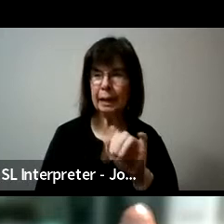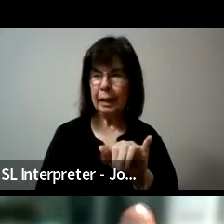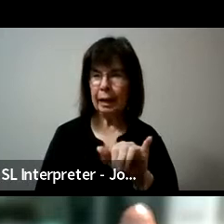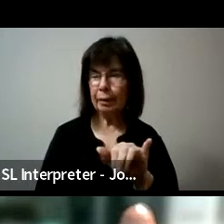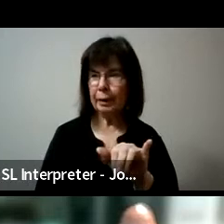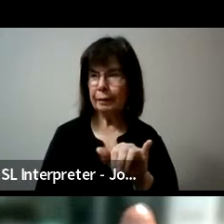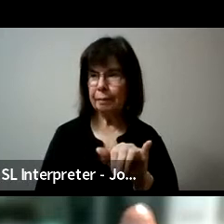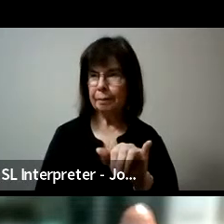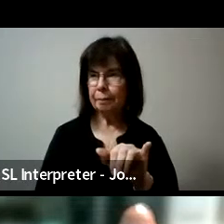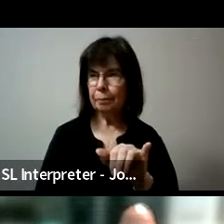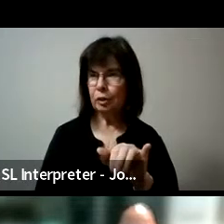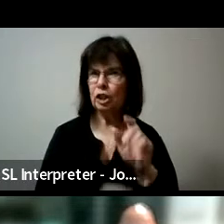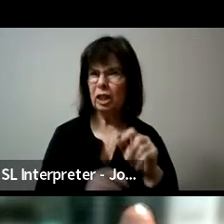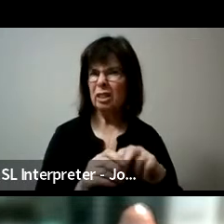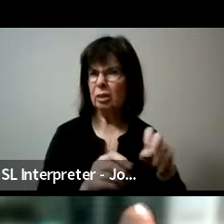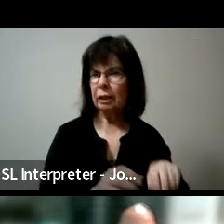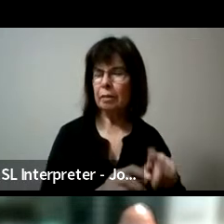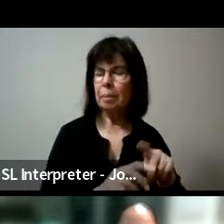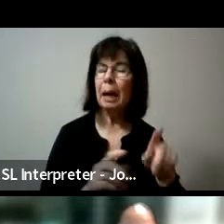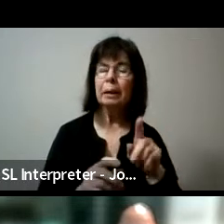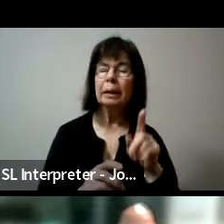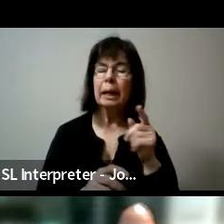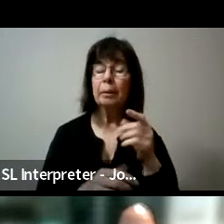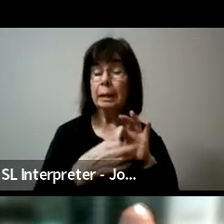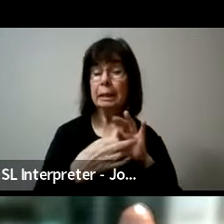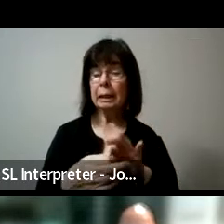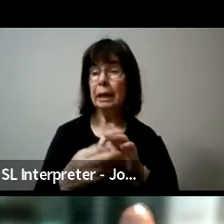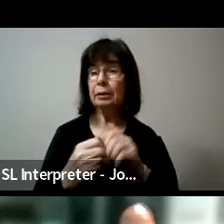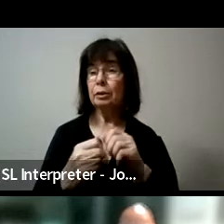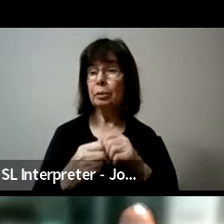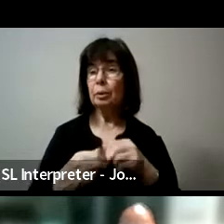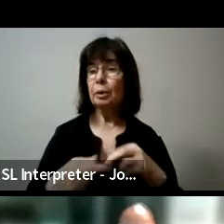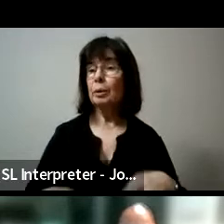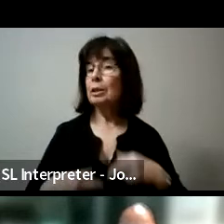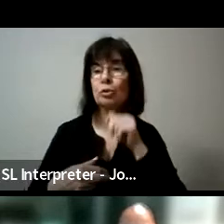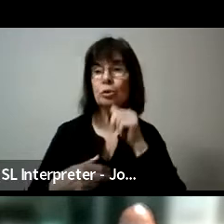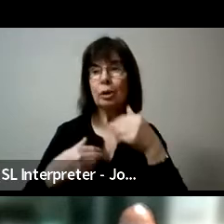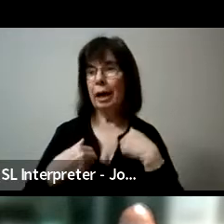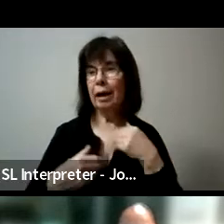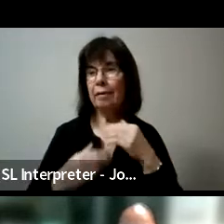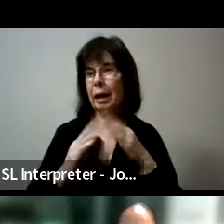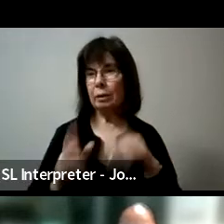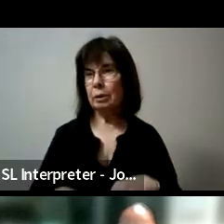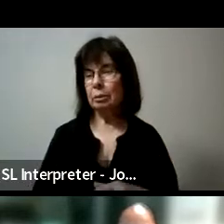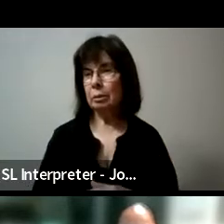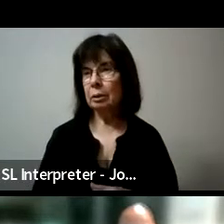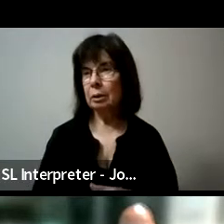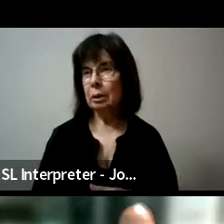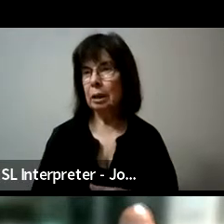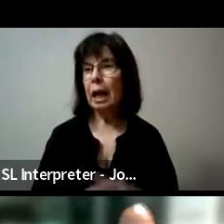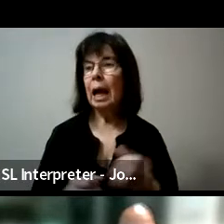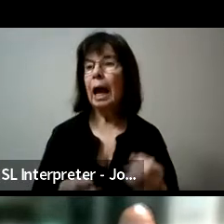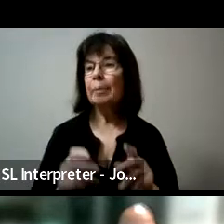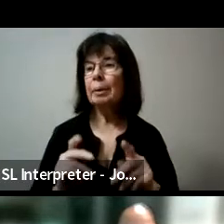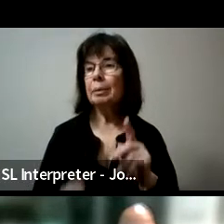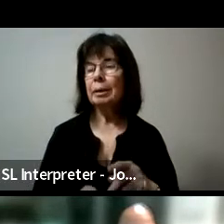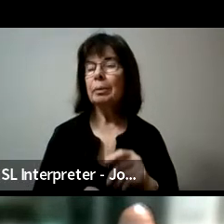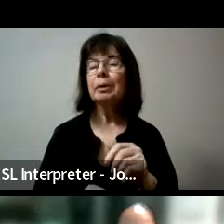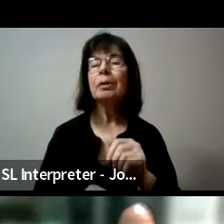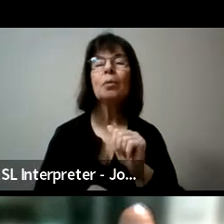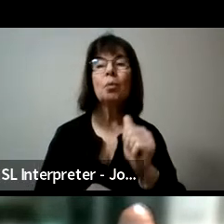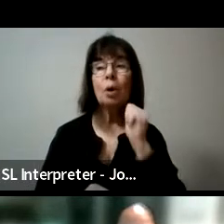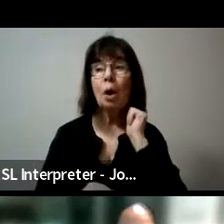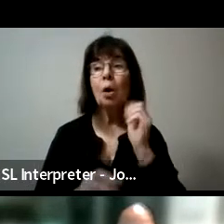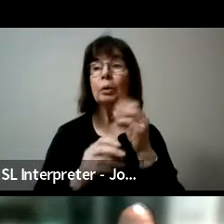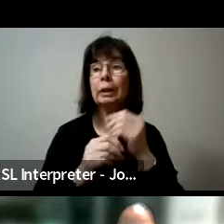off, but it's related to residents who are unhoused. Gary asks, how many people will not be notified due